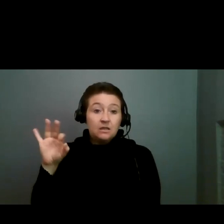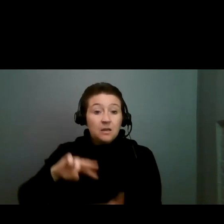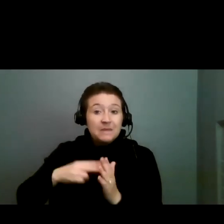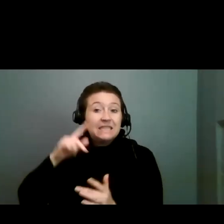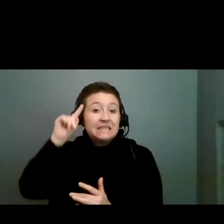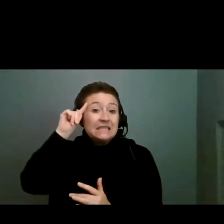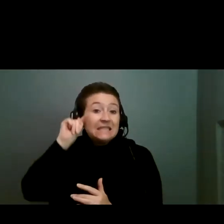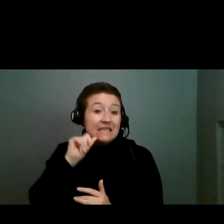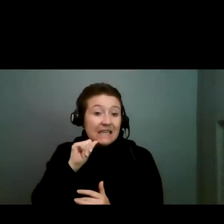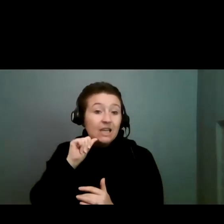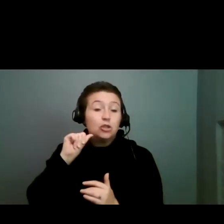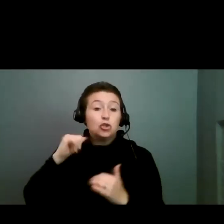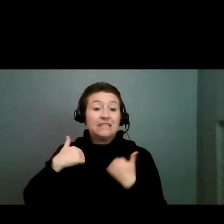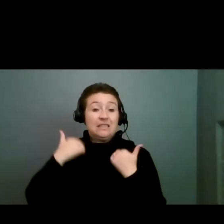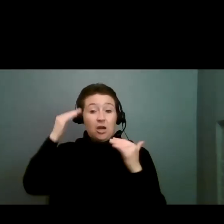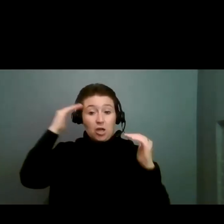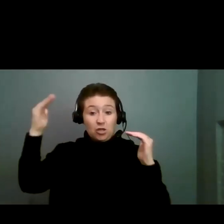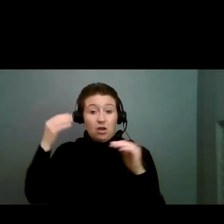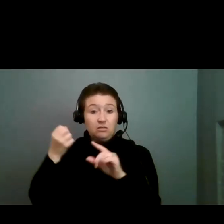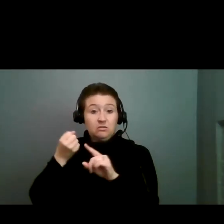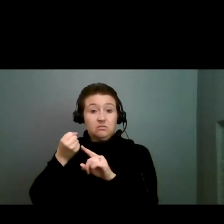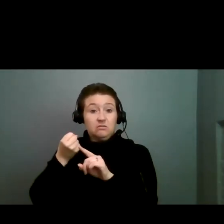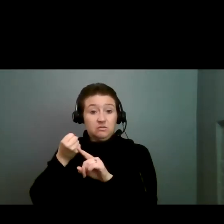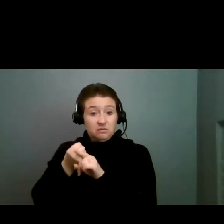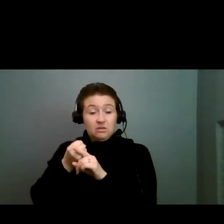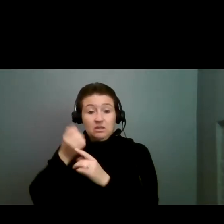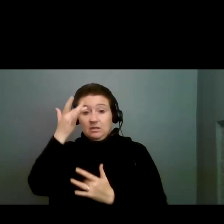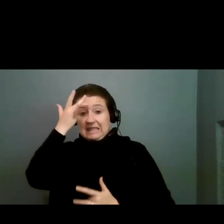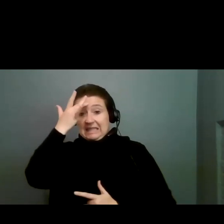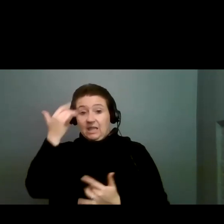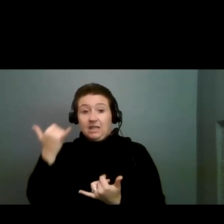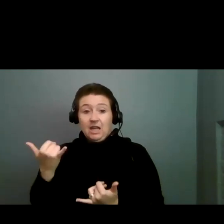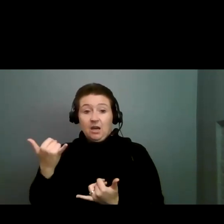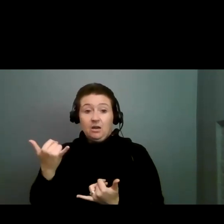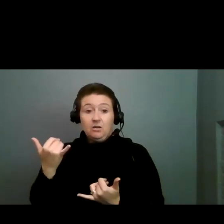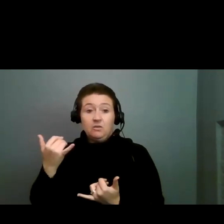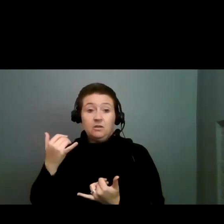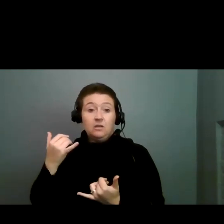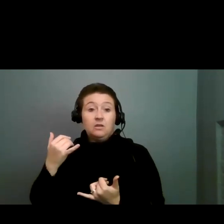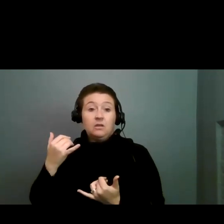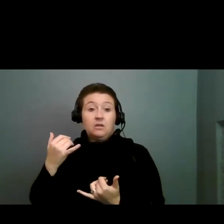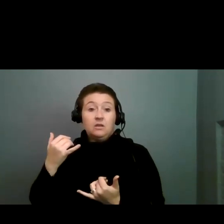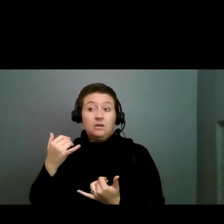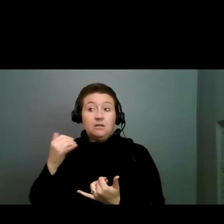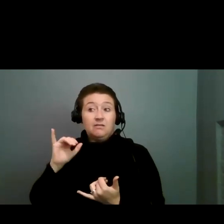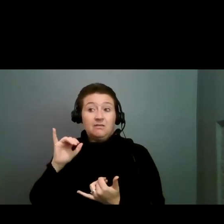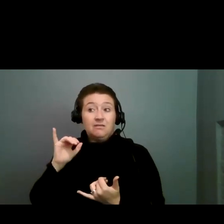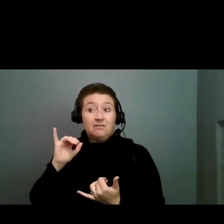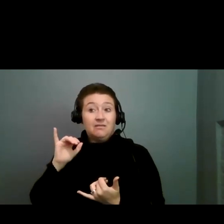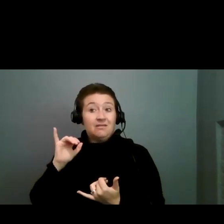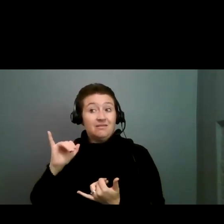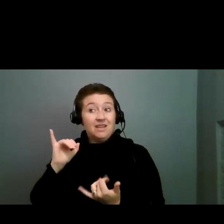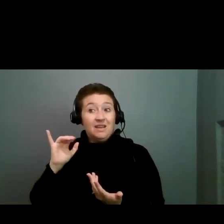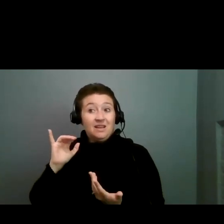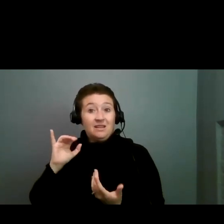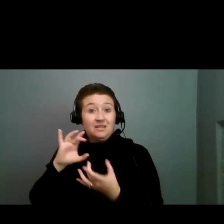adults who are becoming infected now, and it correlates, is associated very nicely with